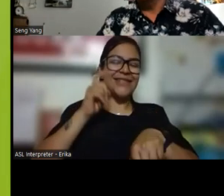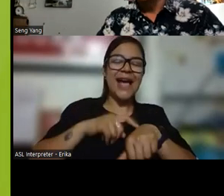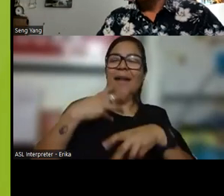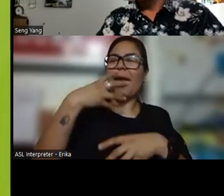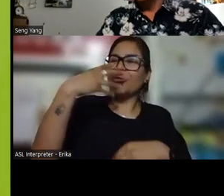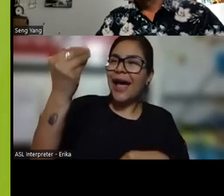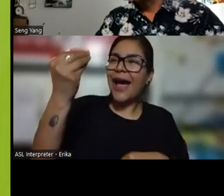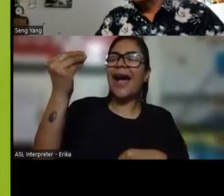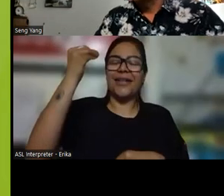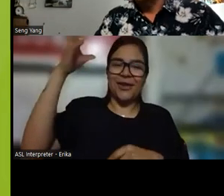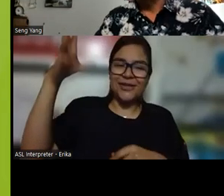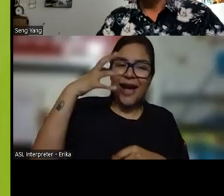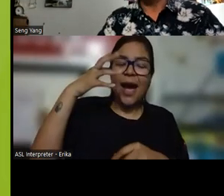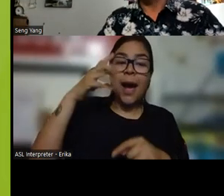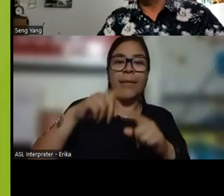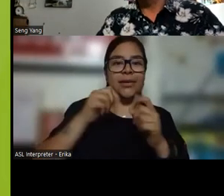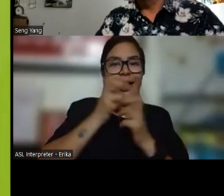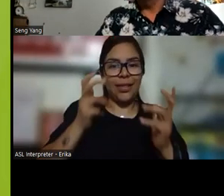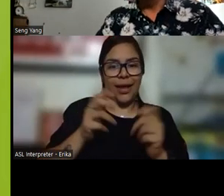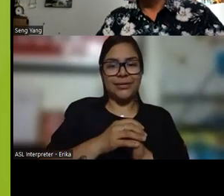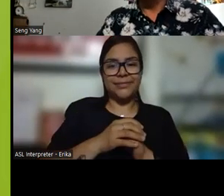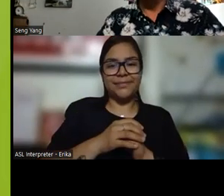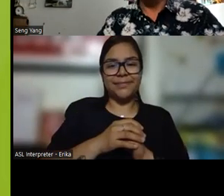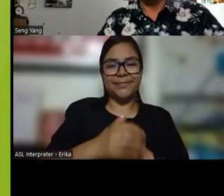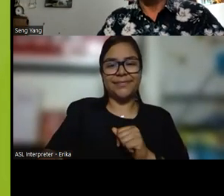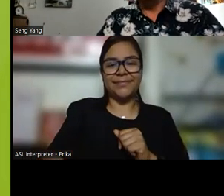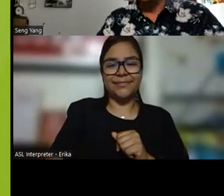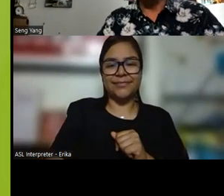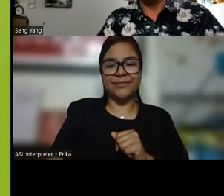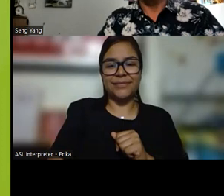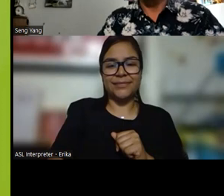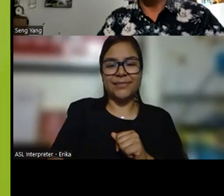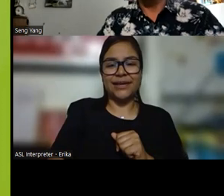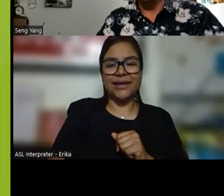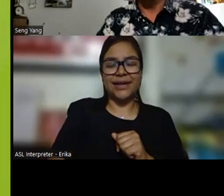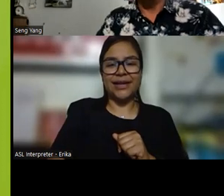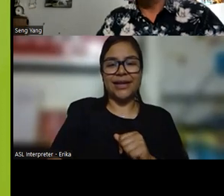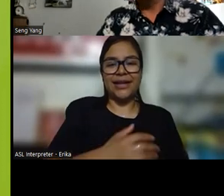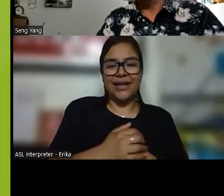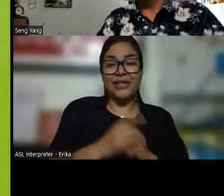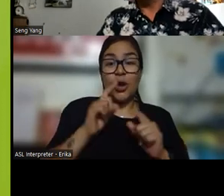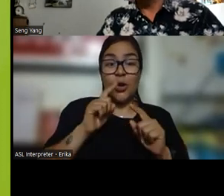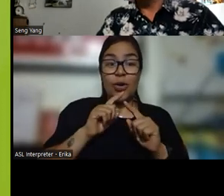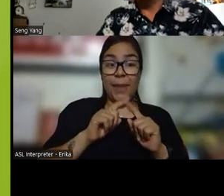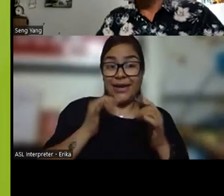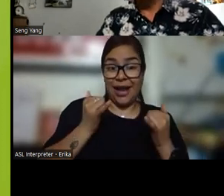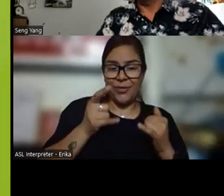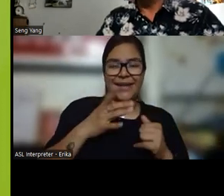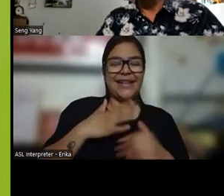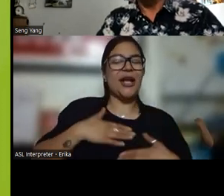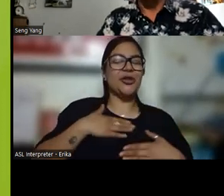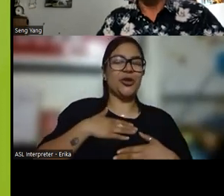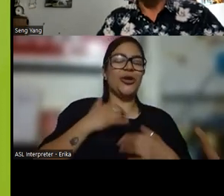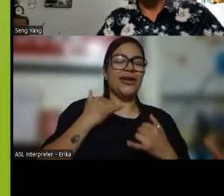have the eggplants, all the cucumber, the corn, which we don't have in here, but that's what they have